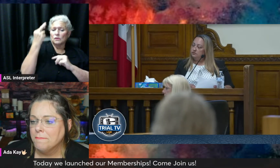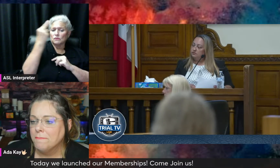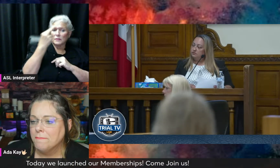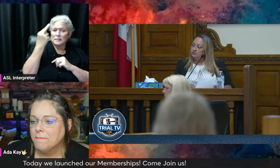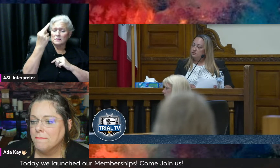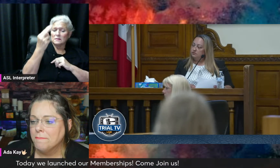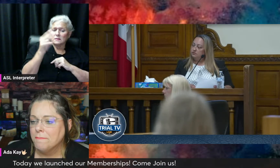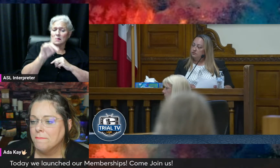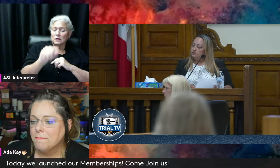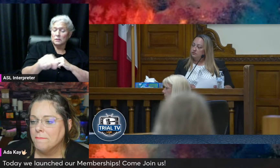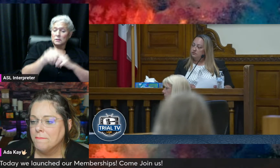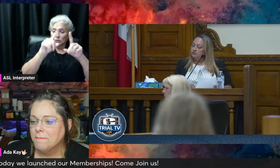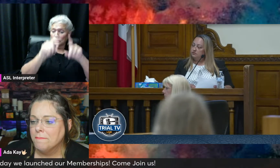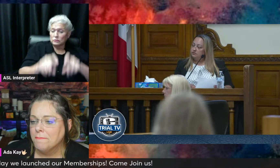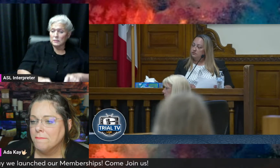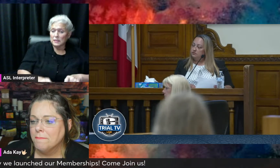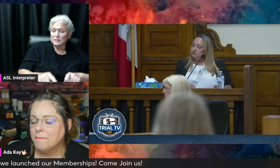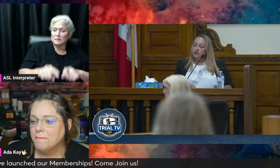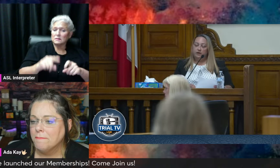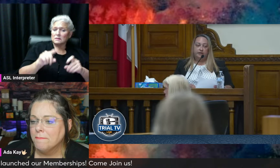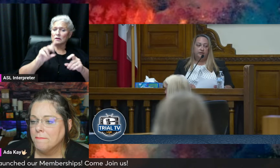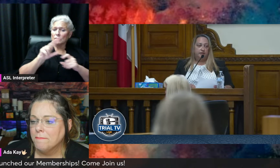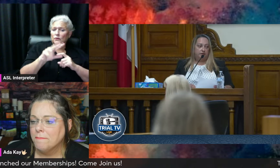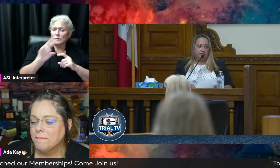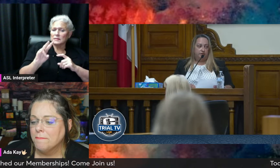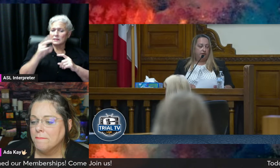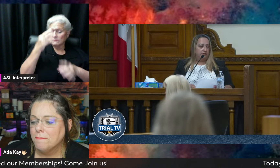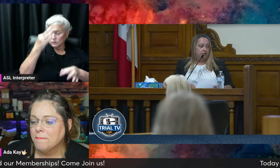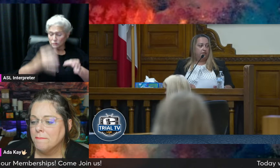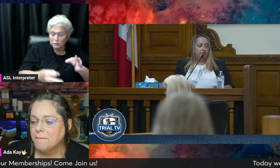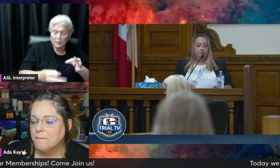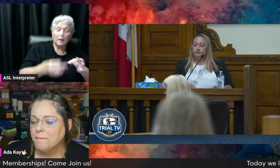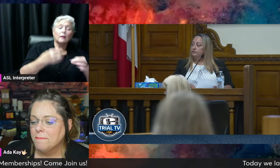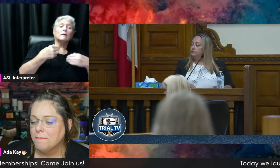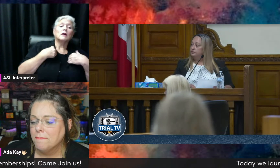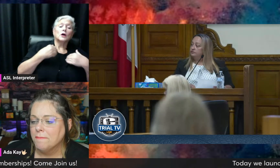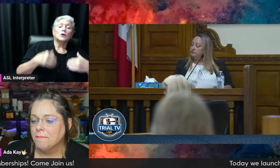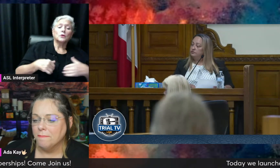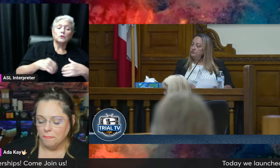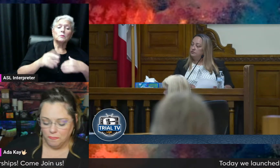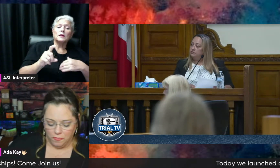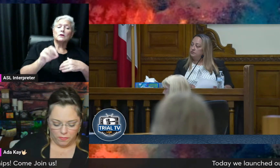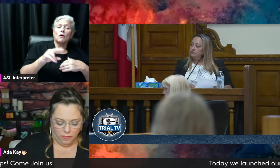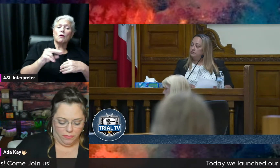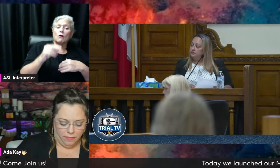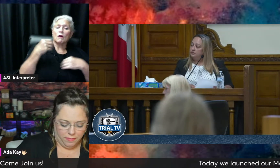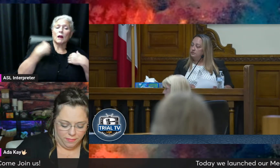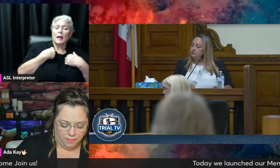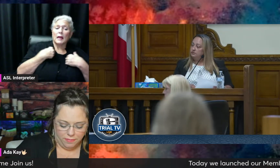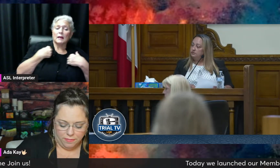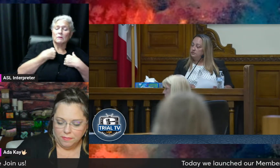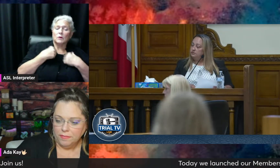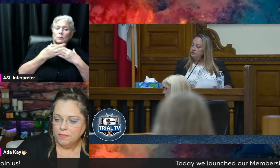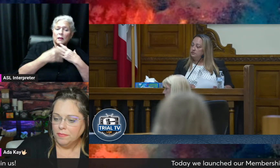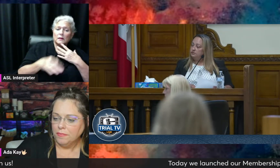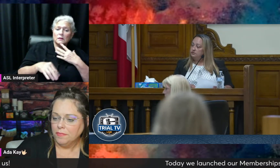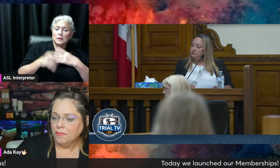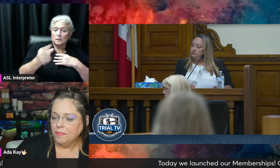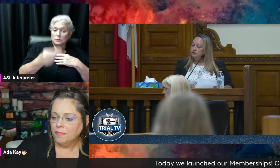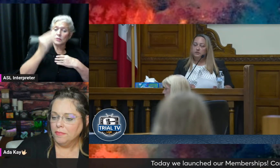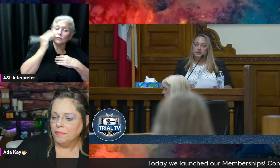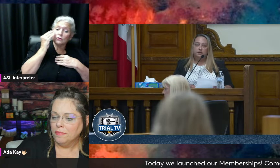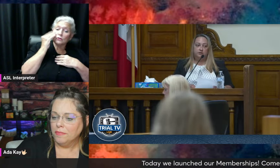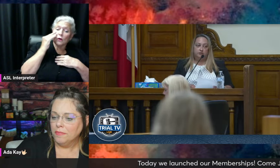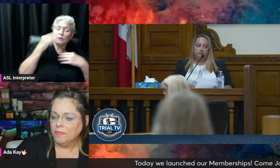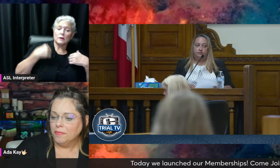it was human or animal blood? I did not do that test, no. Were you aware that there was animal blood in the